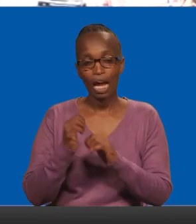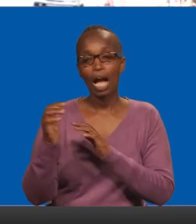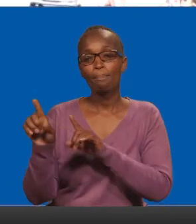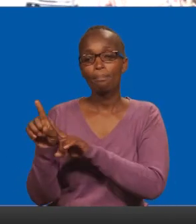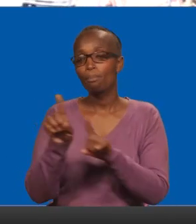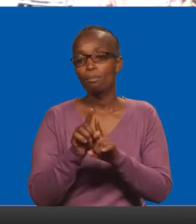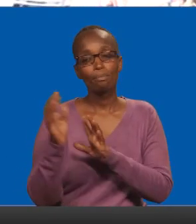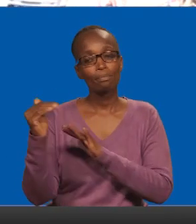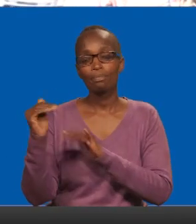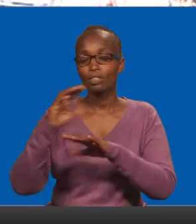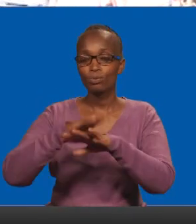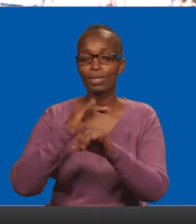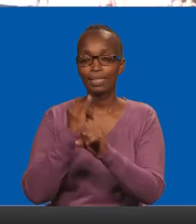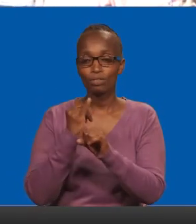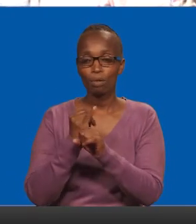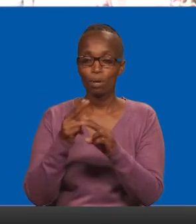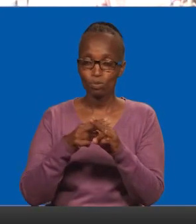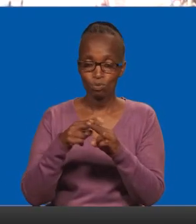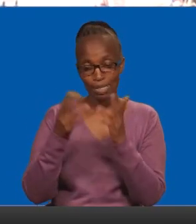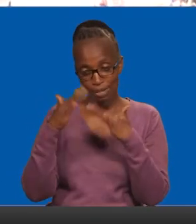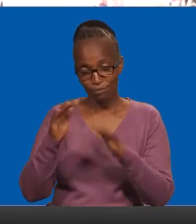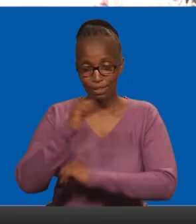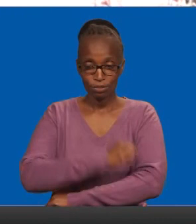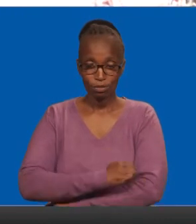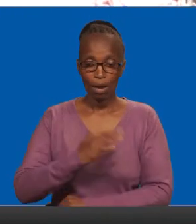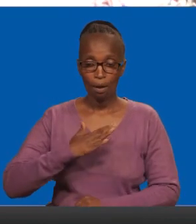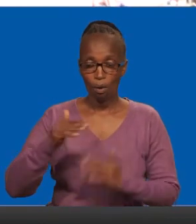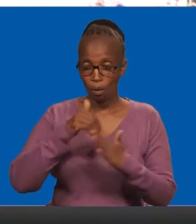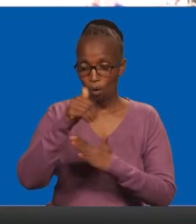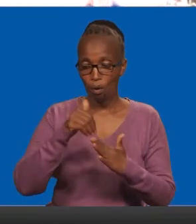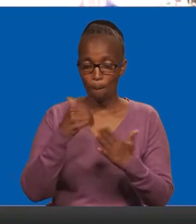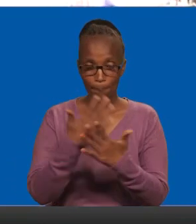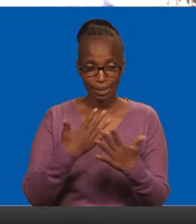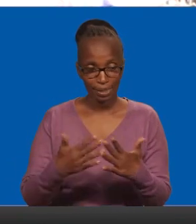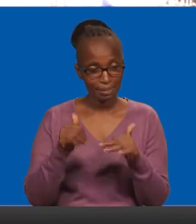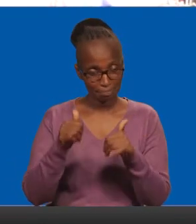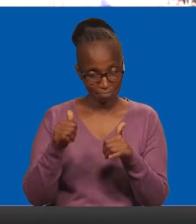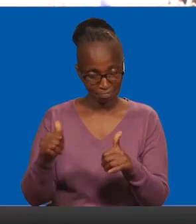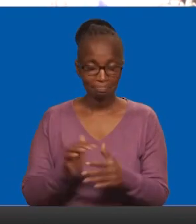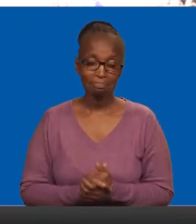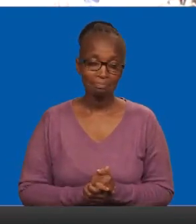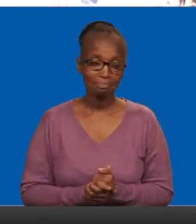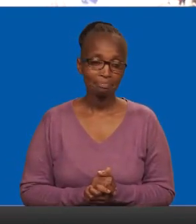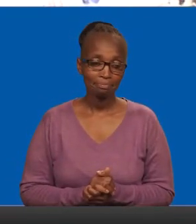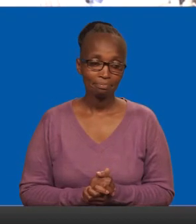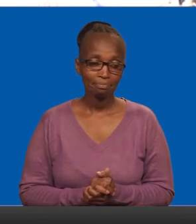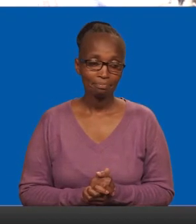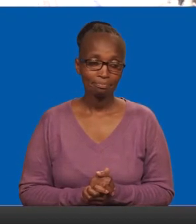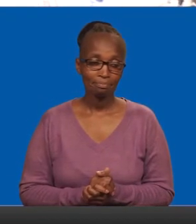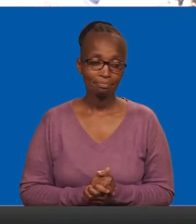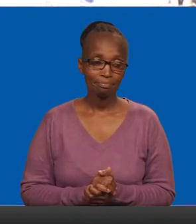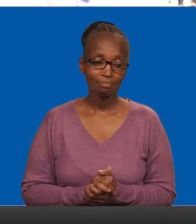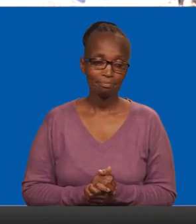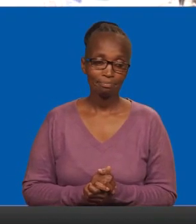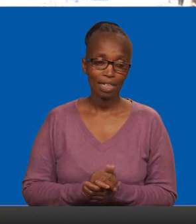Mambo yangu iko sawa tu, sorry tu napiga aso kiasi. Kusikwere kuna loss of opportunities kama last year hapa.